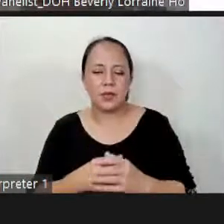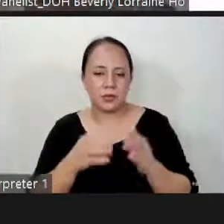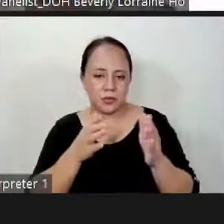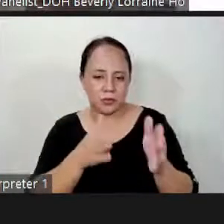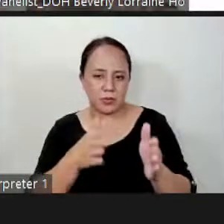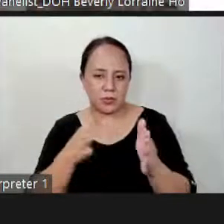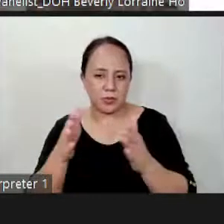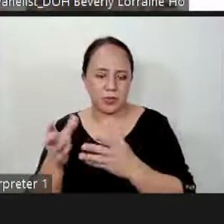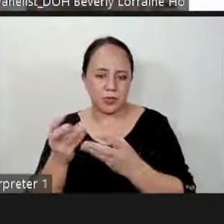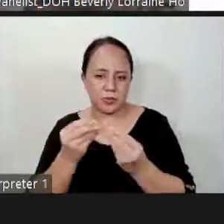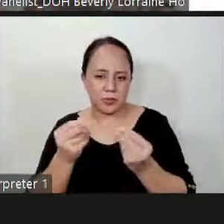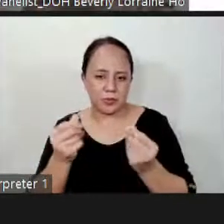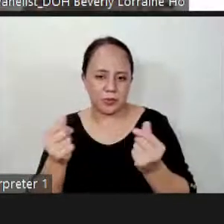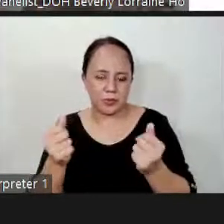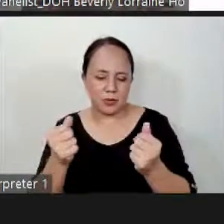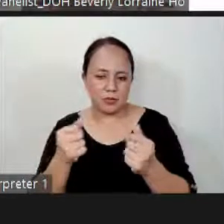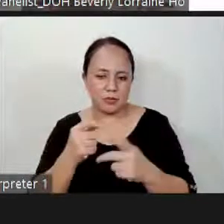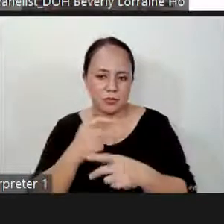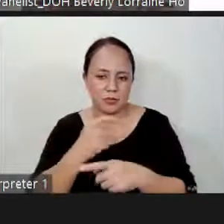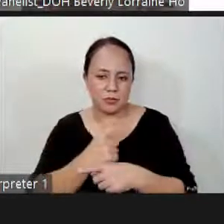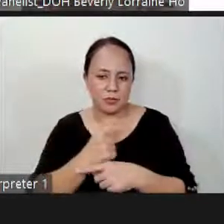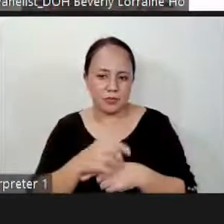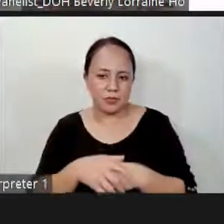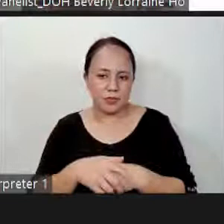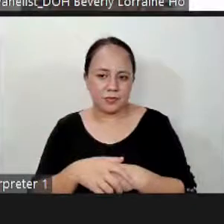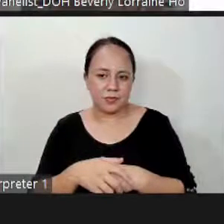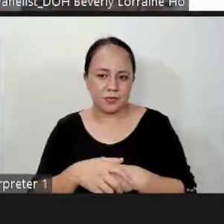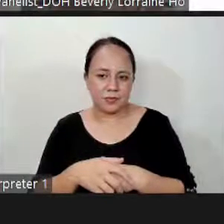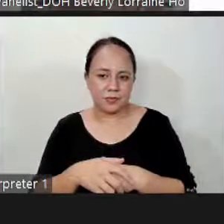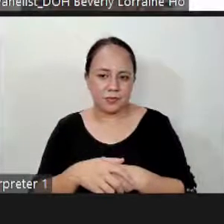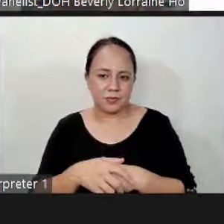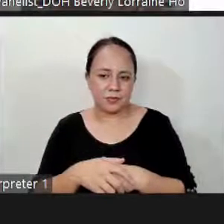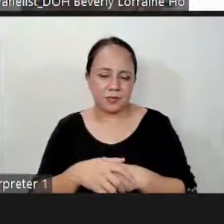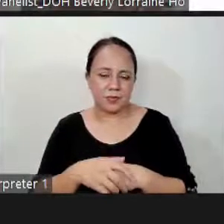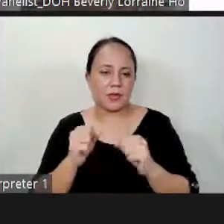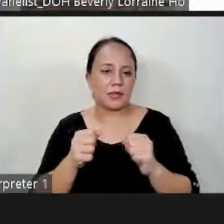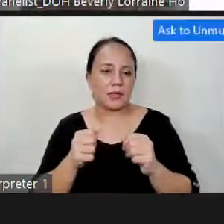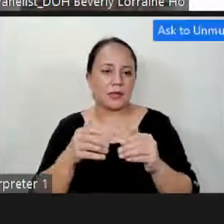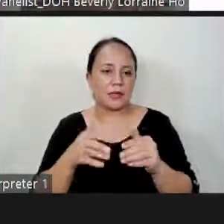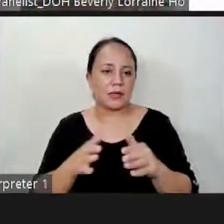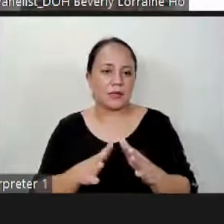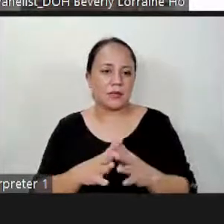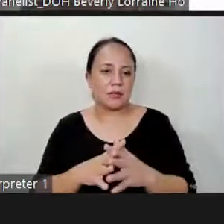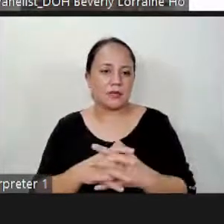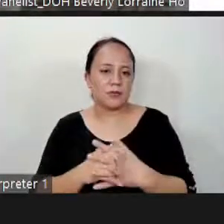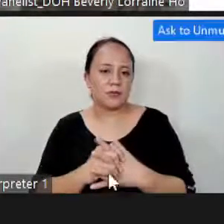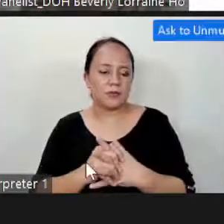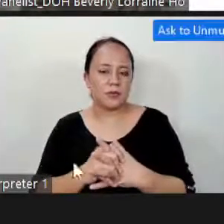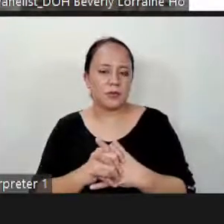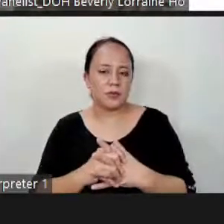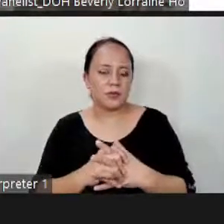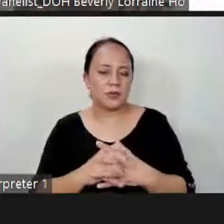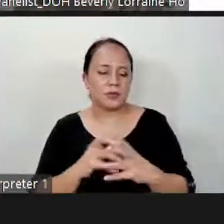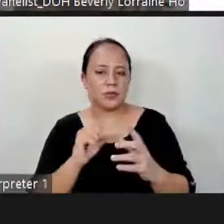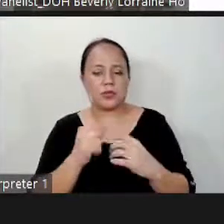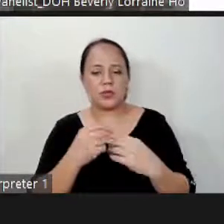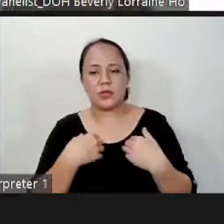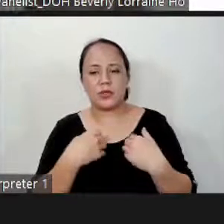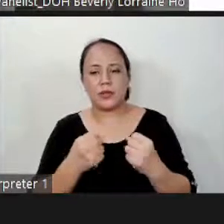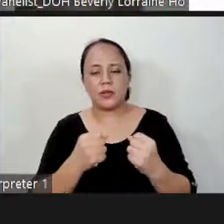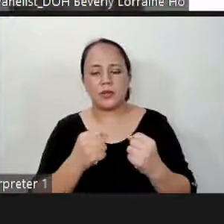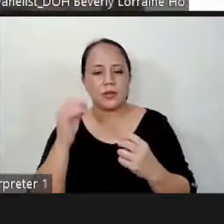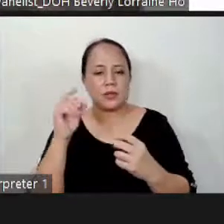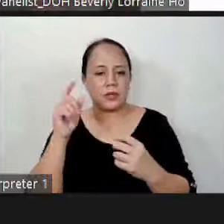of treatment properly would allow the social health insurance